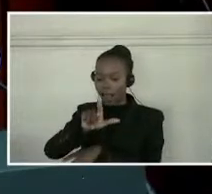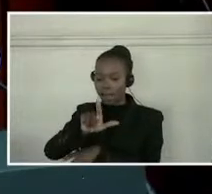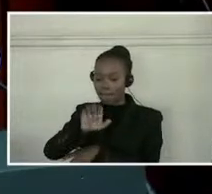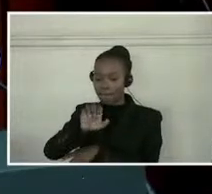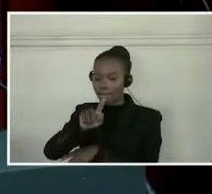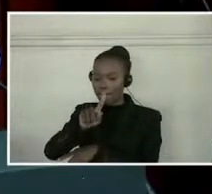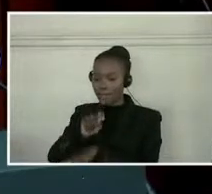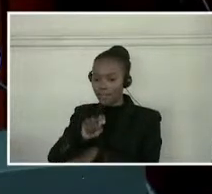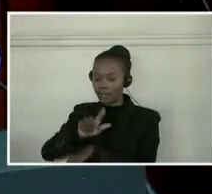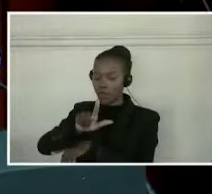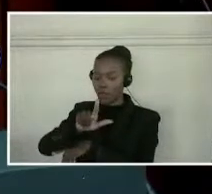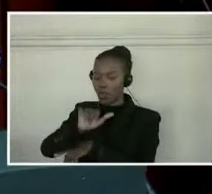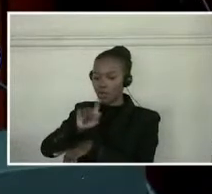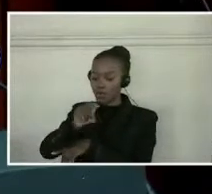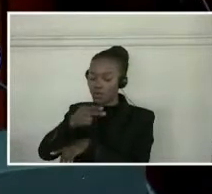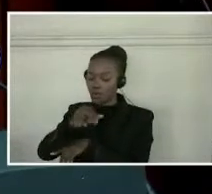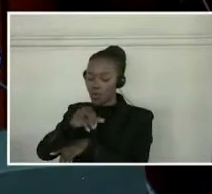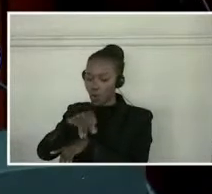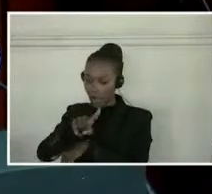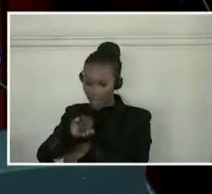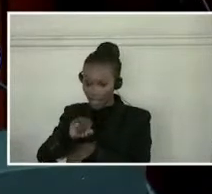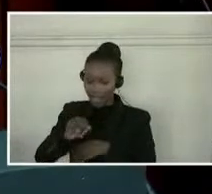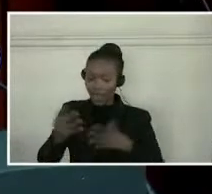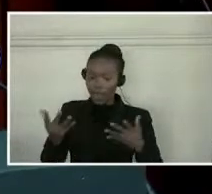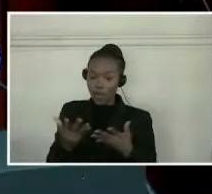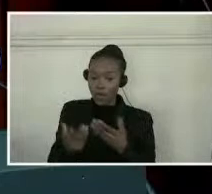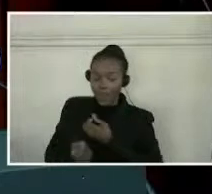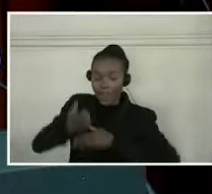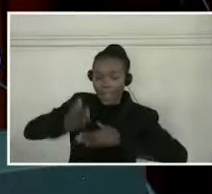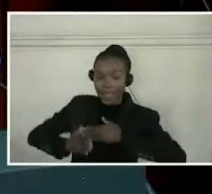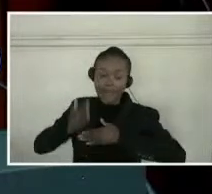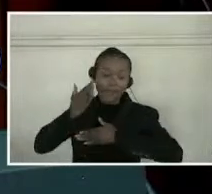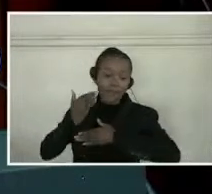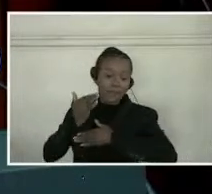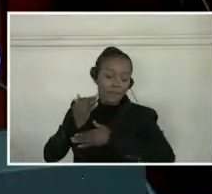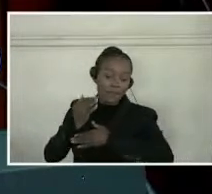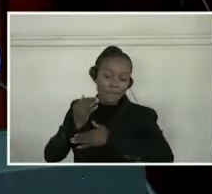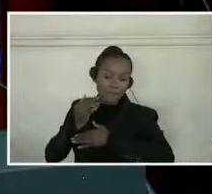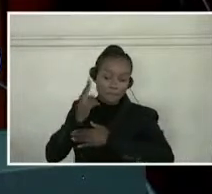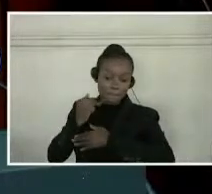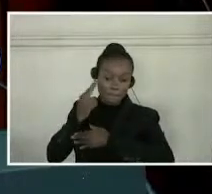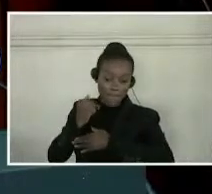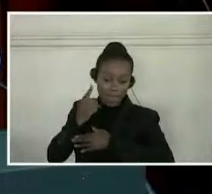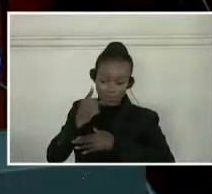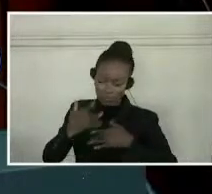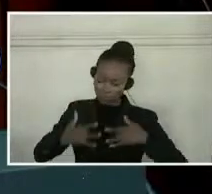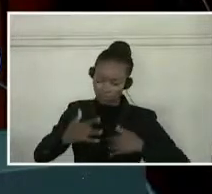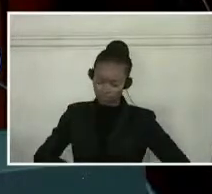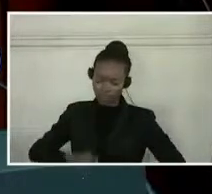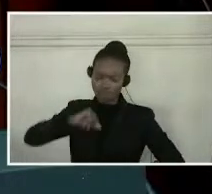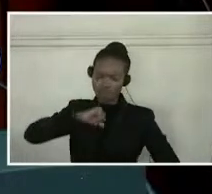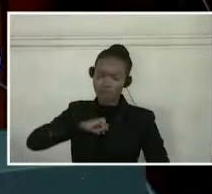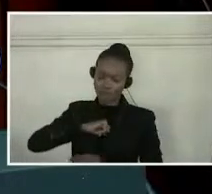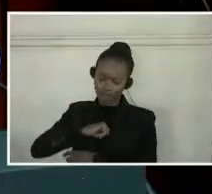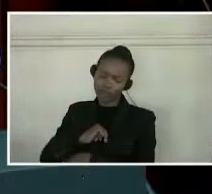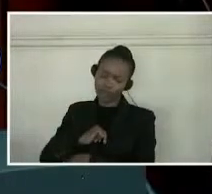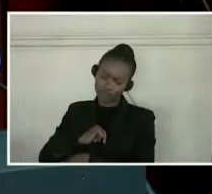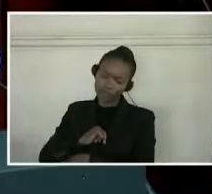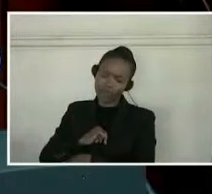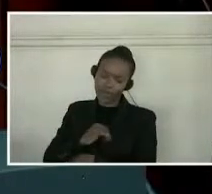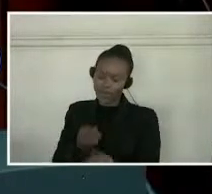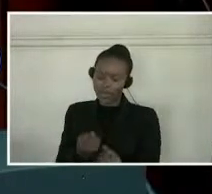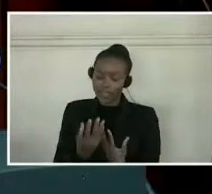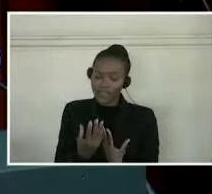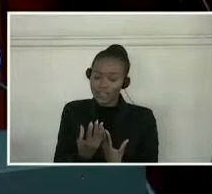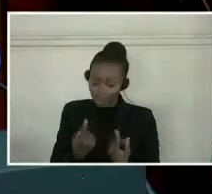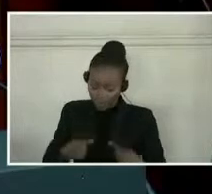are proud of this fact that hosting the well table tennis in 2023 give us the people of